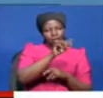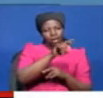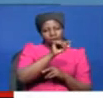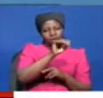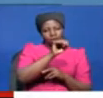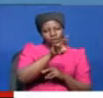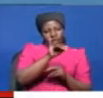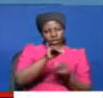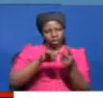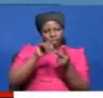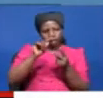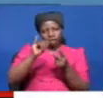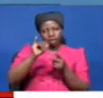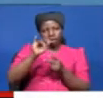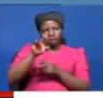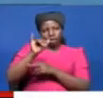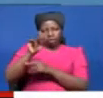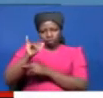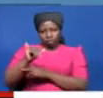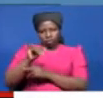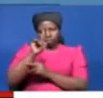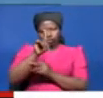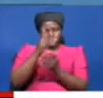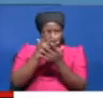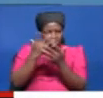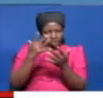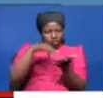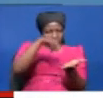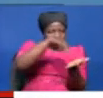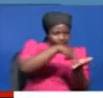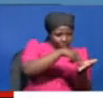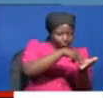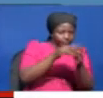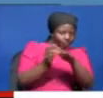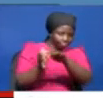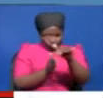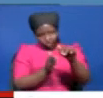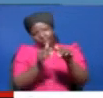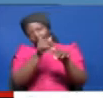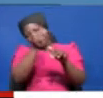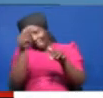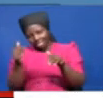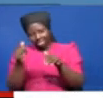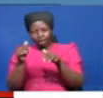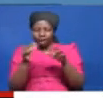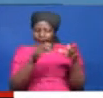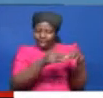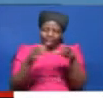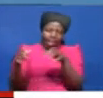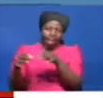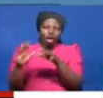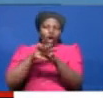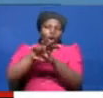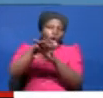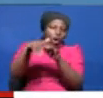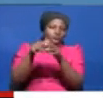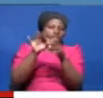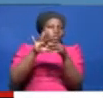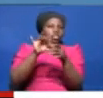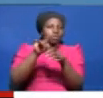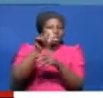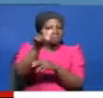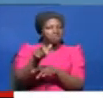is one thing to be a candidate. It's another thing to have all these subclans put into one basket of votes. And